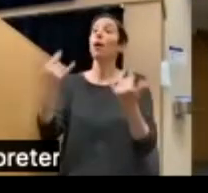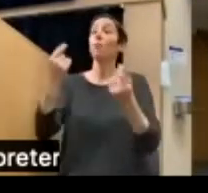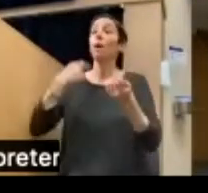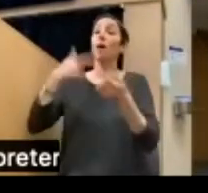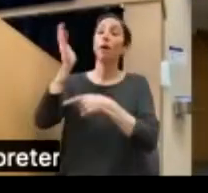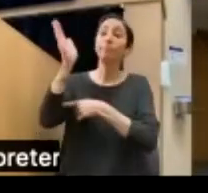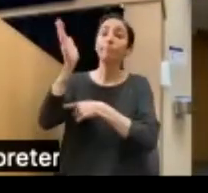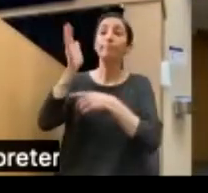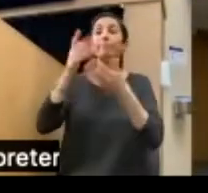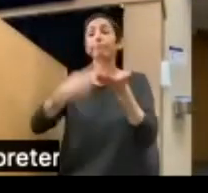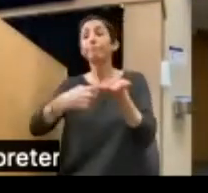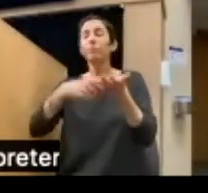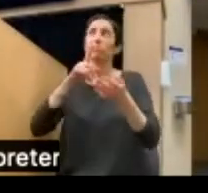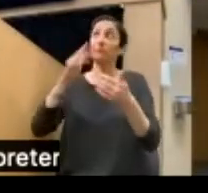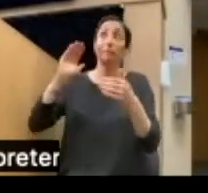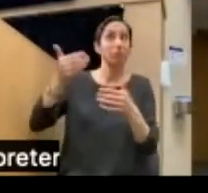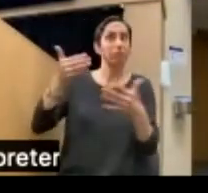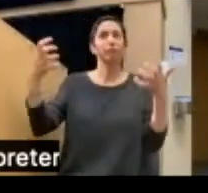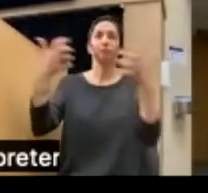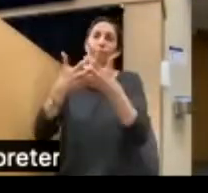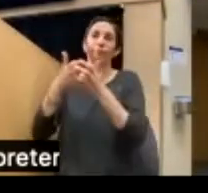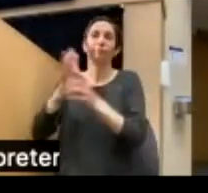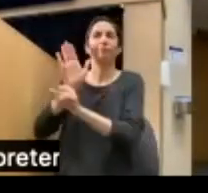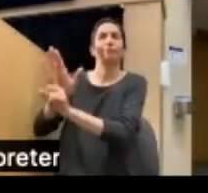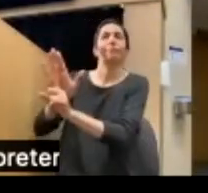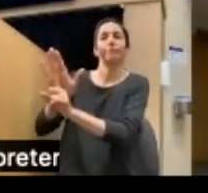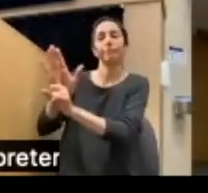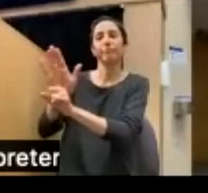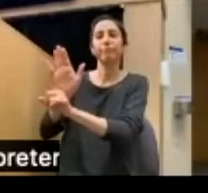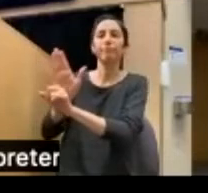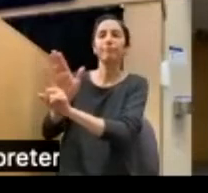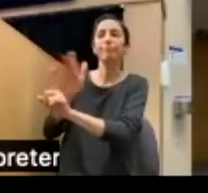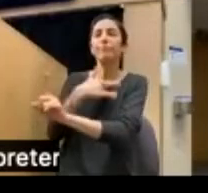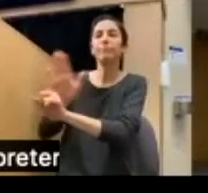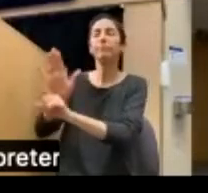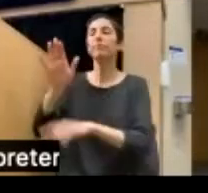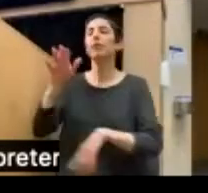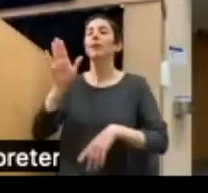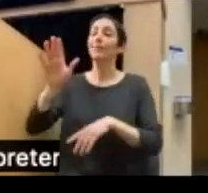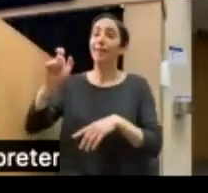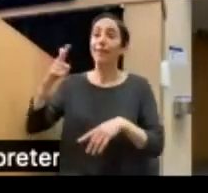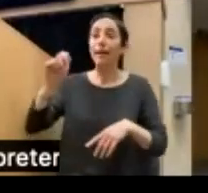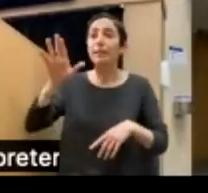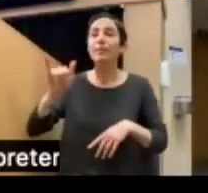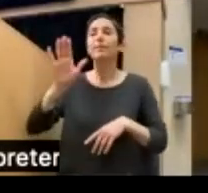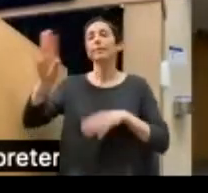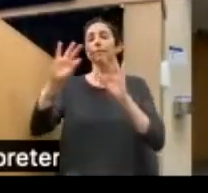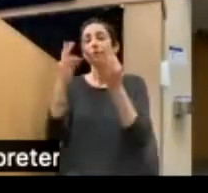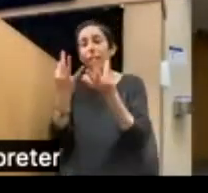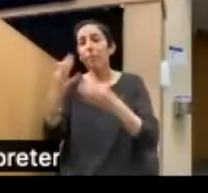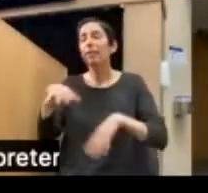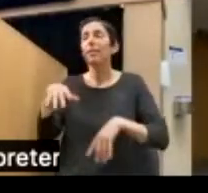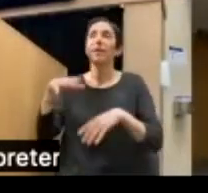actually so in line with what I understand of his legacy and his family and all that makes